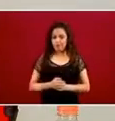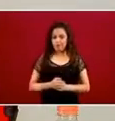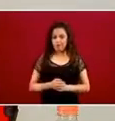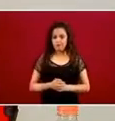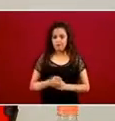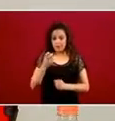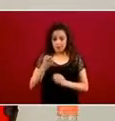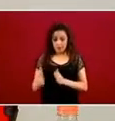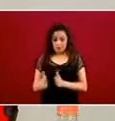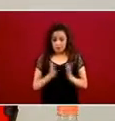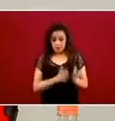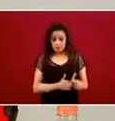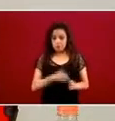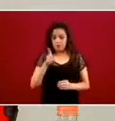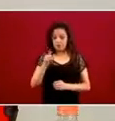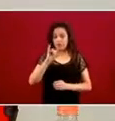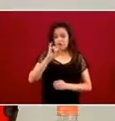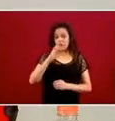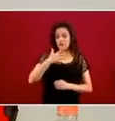So